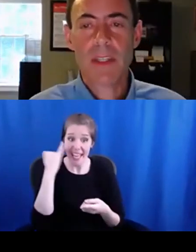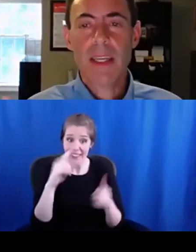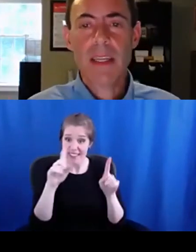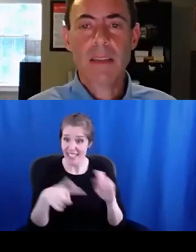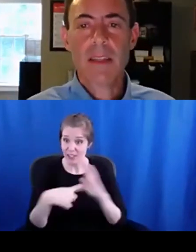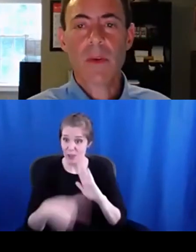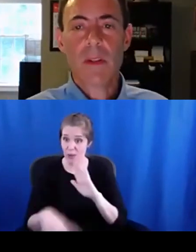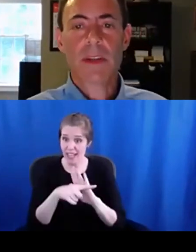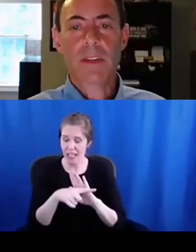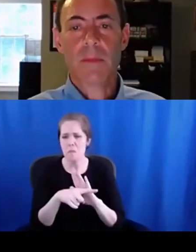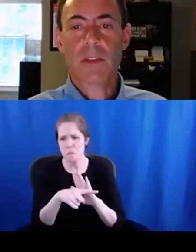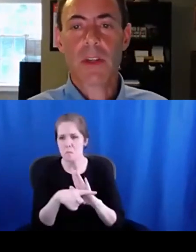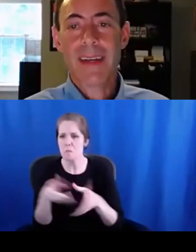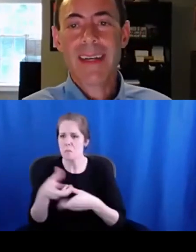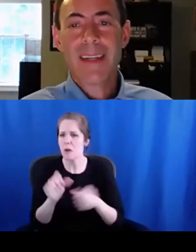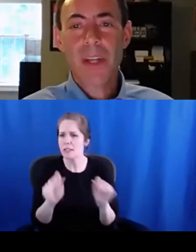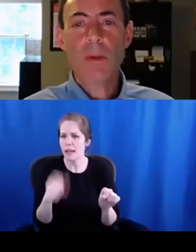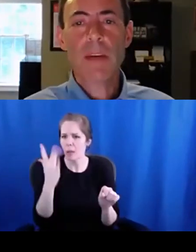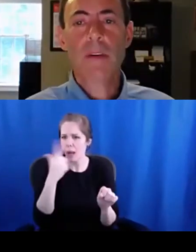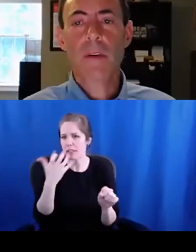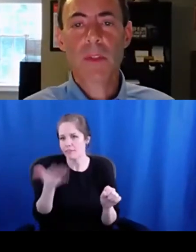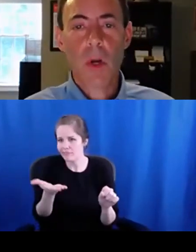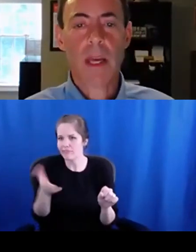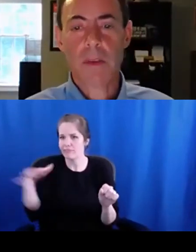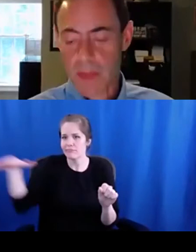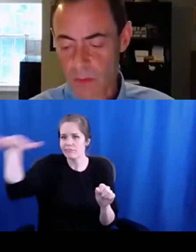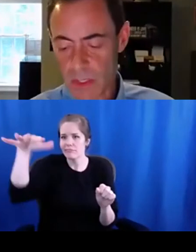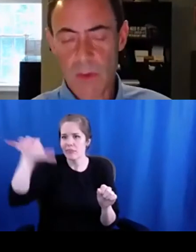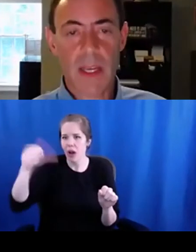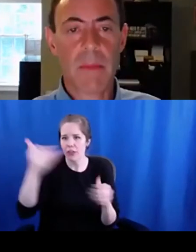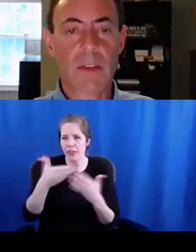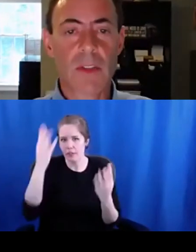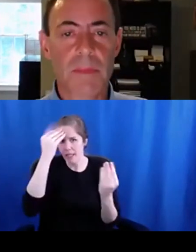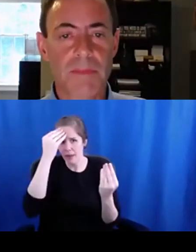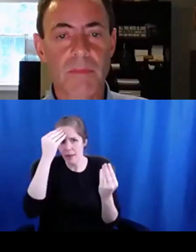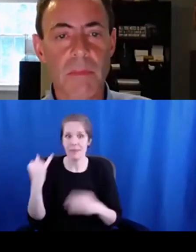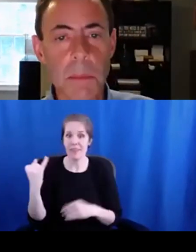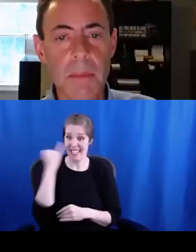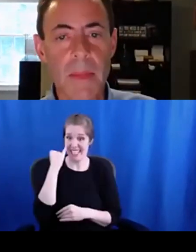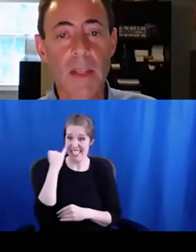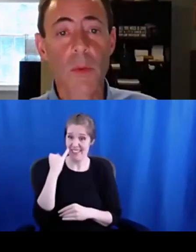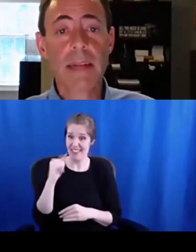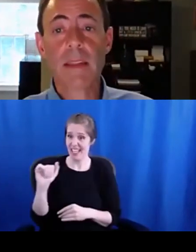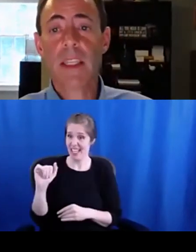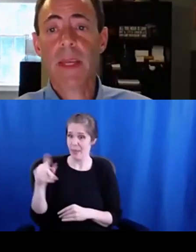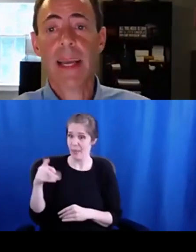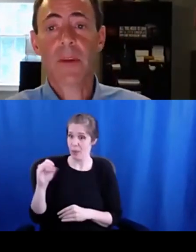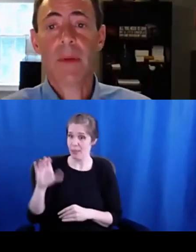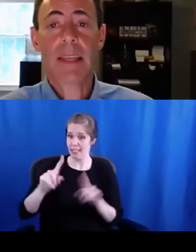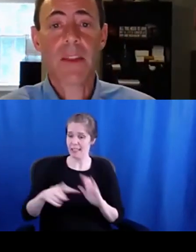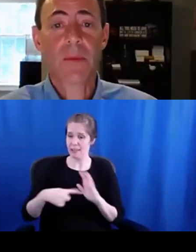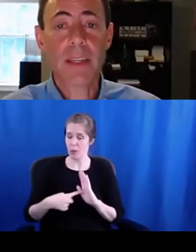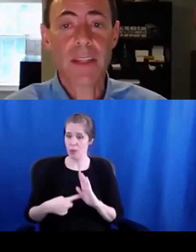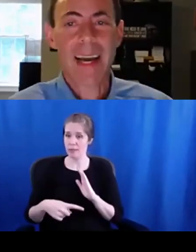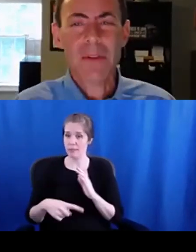because it's inconsistent with clinical suspicion. No different from so many other things we do in medicine. So practically speaking, how do we